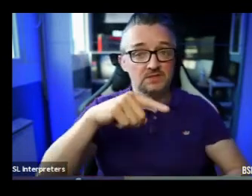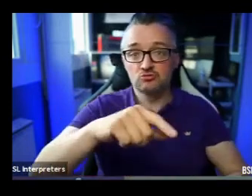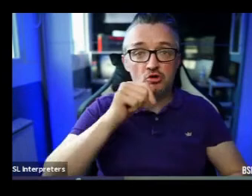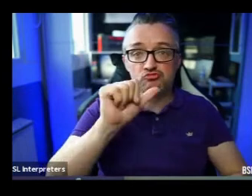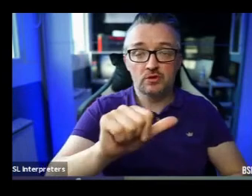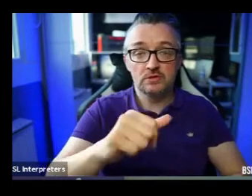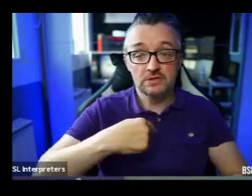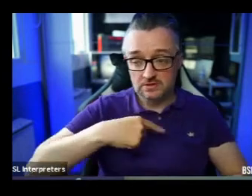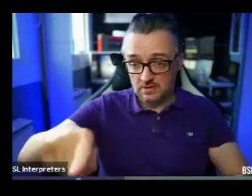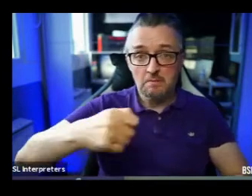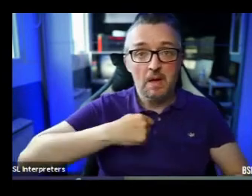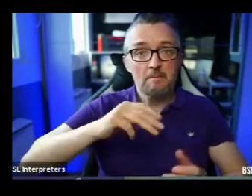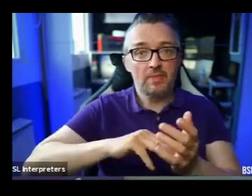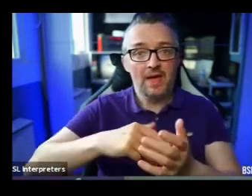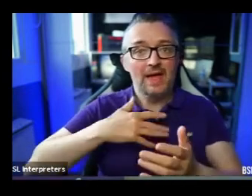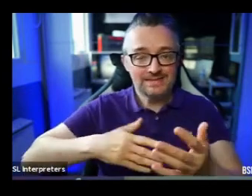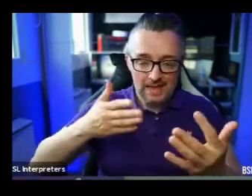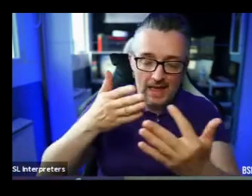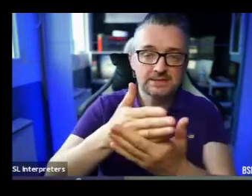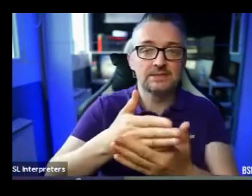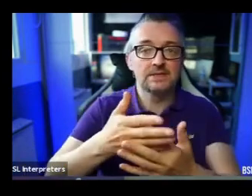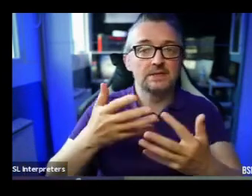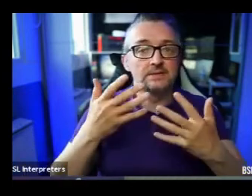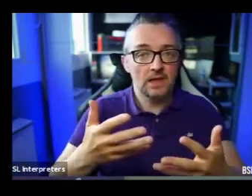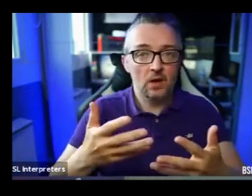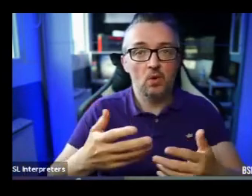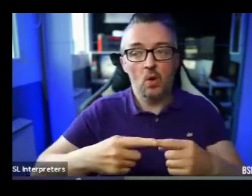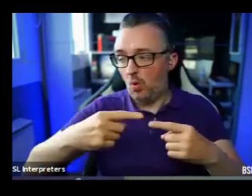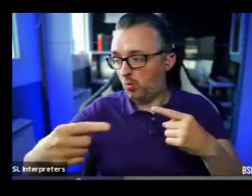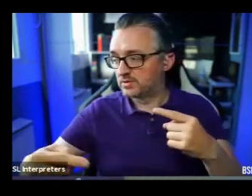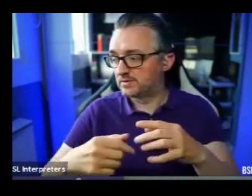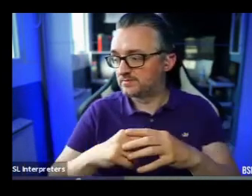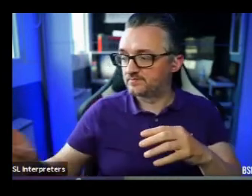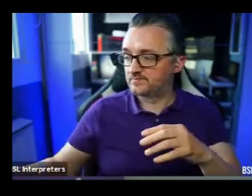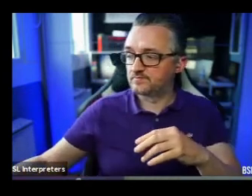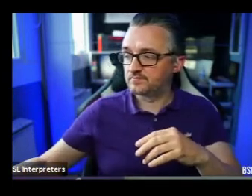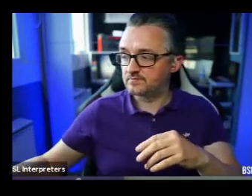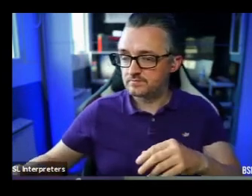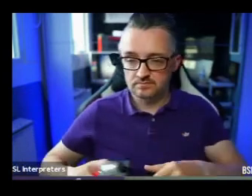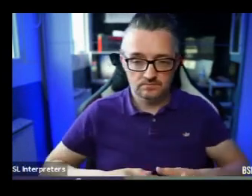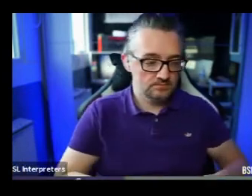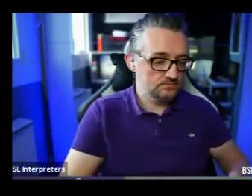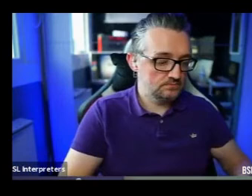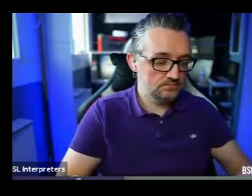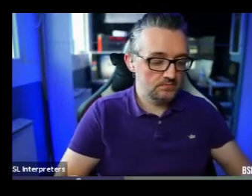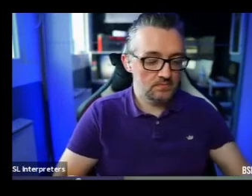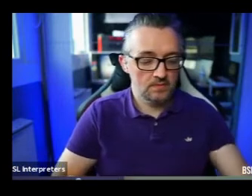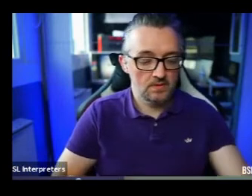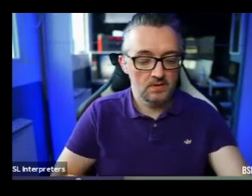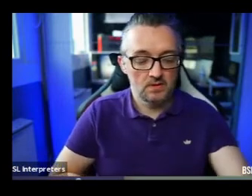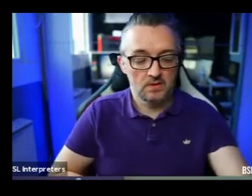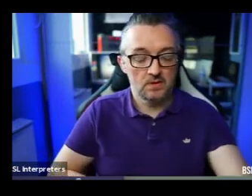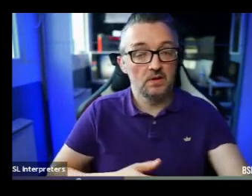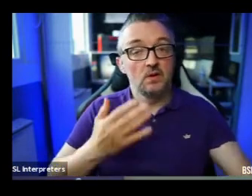CEO, this is not right. She's my mother. I need to have access to her now and always. And when I went back a few